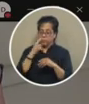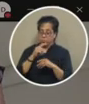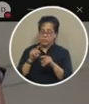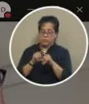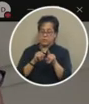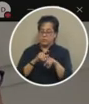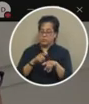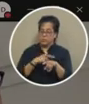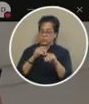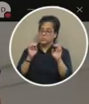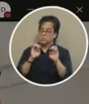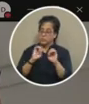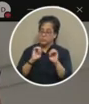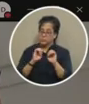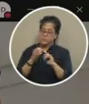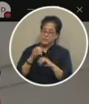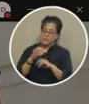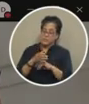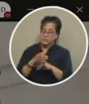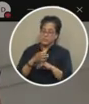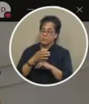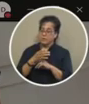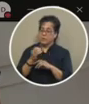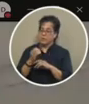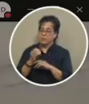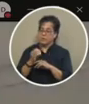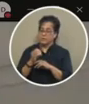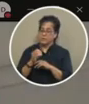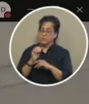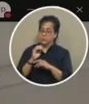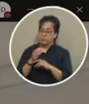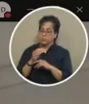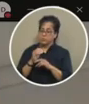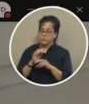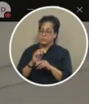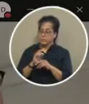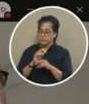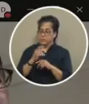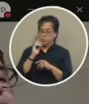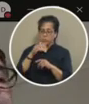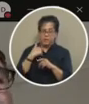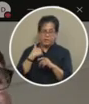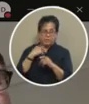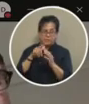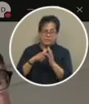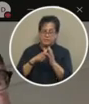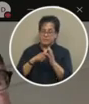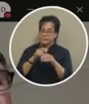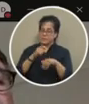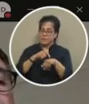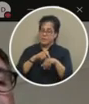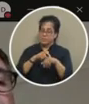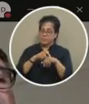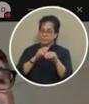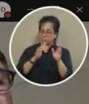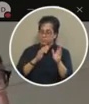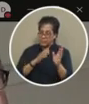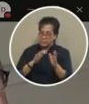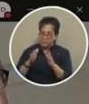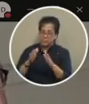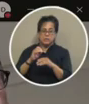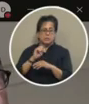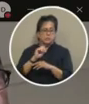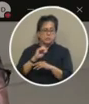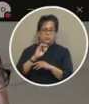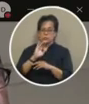exists, and then to provide for the health, safety, and welfare of the community within this immediate time period, right? So